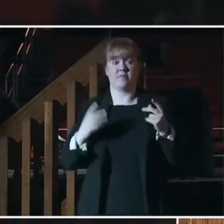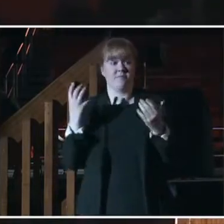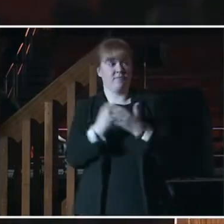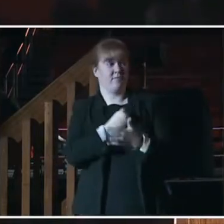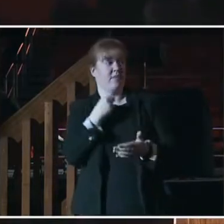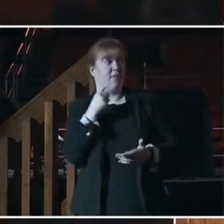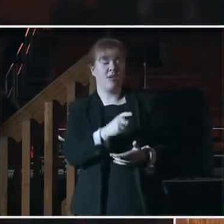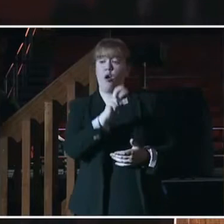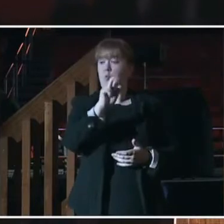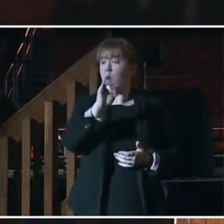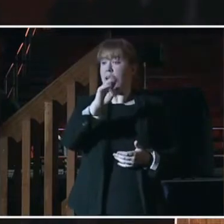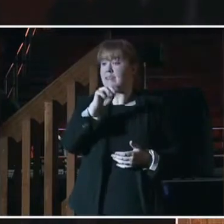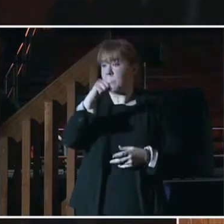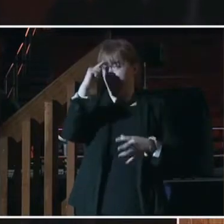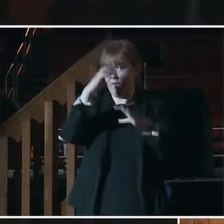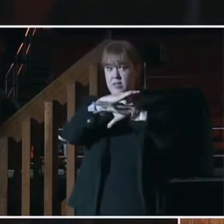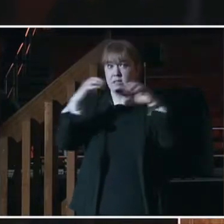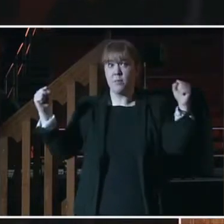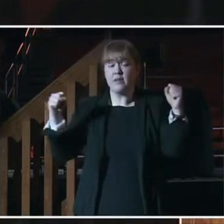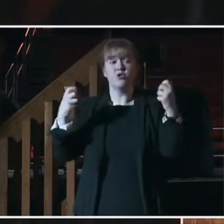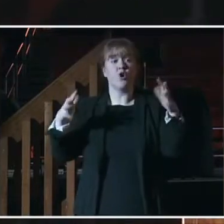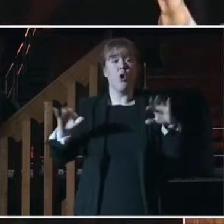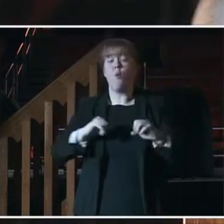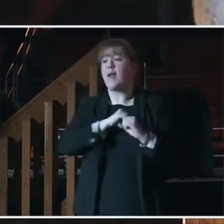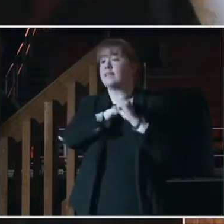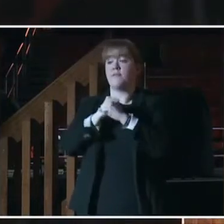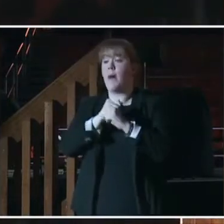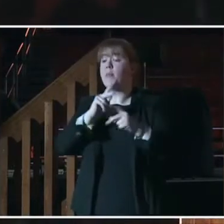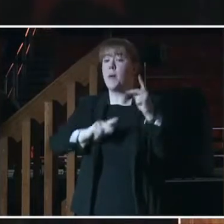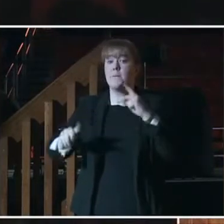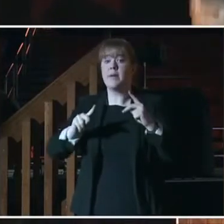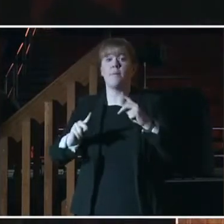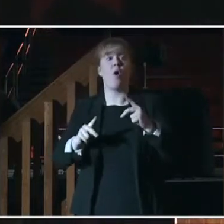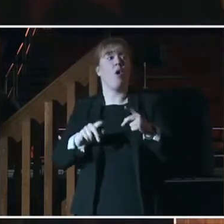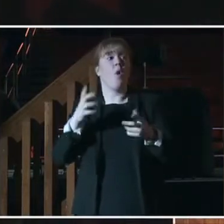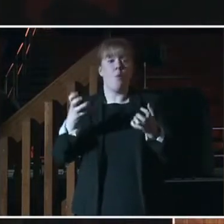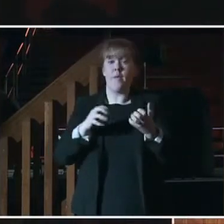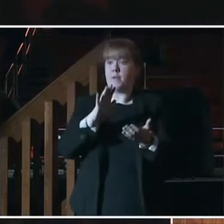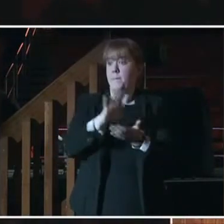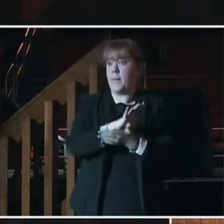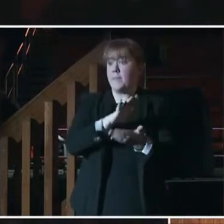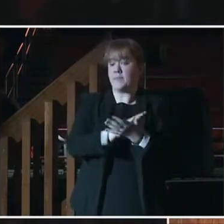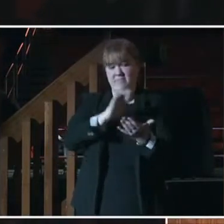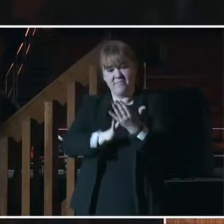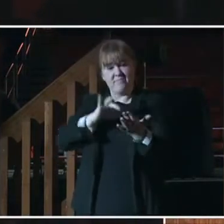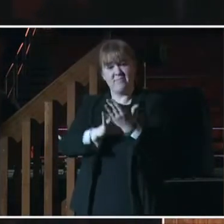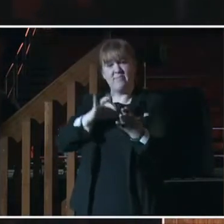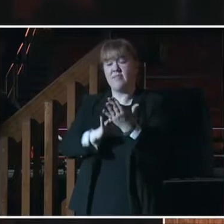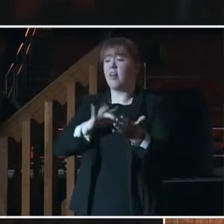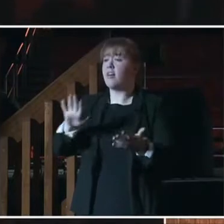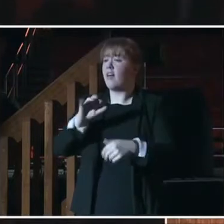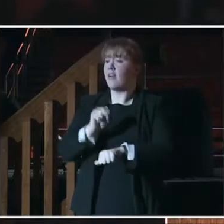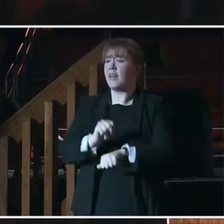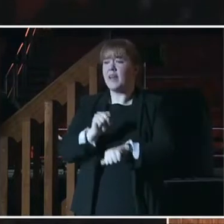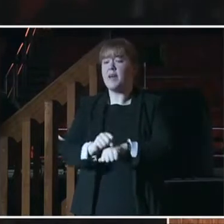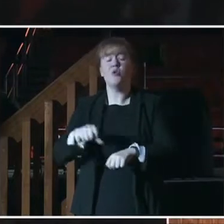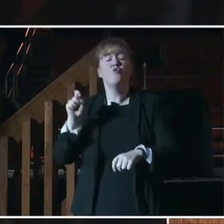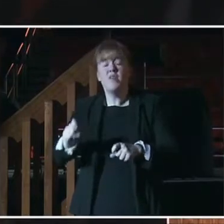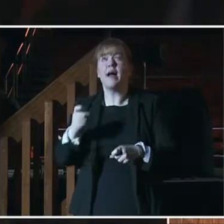president, don't want to defend the people who just need their papers, but want to benefit from their labor. You gotta be kidding me.